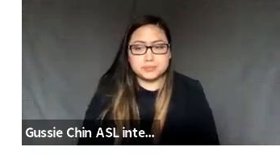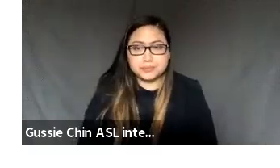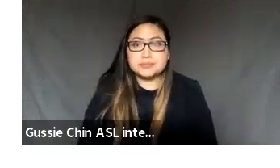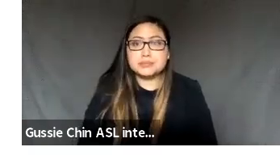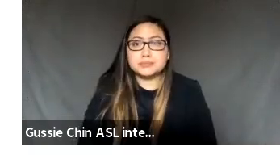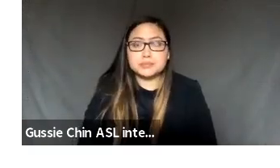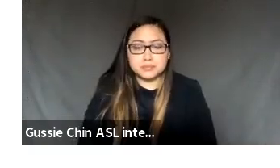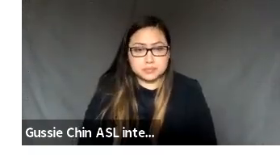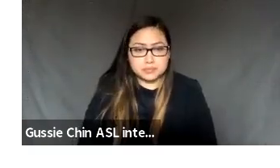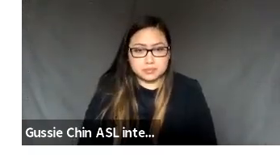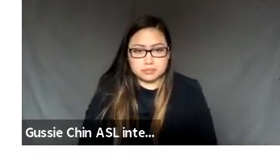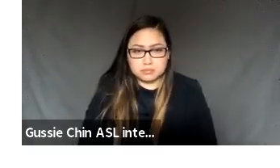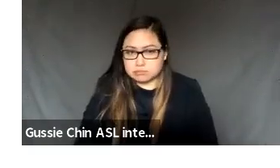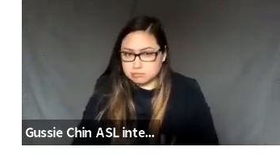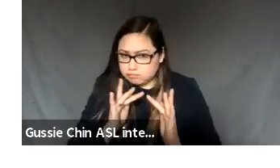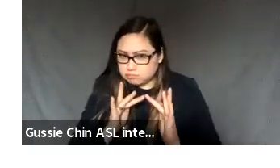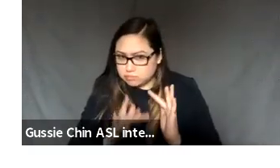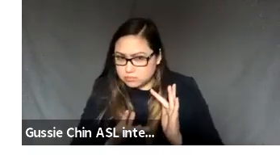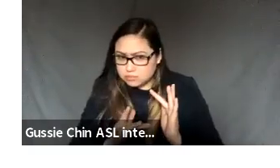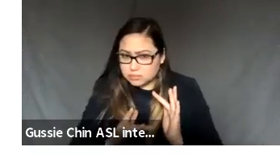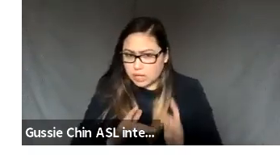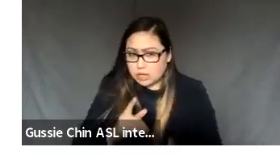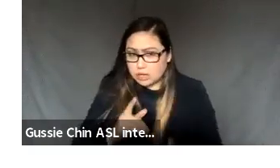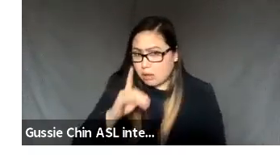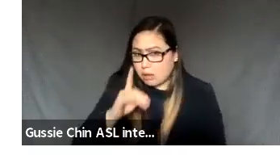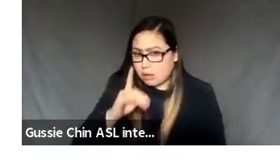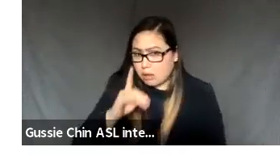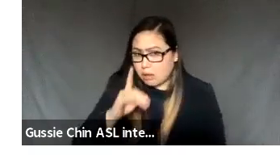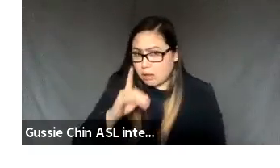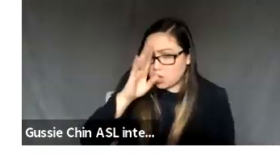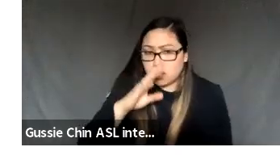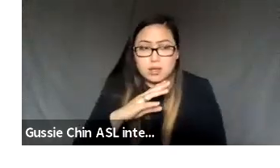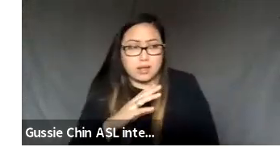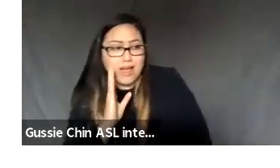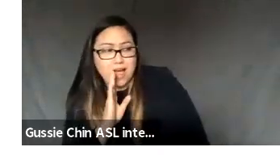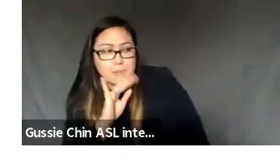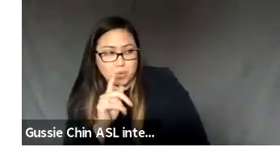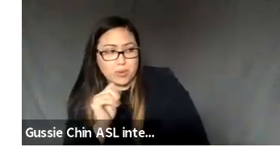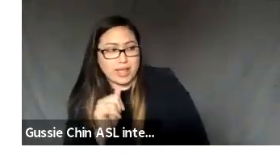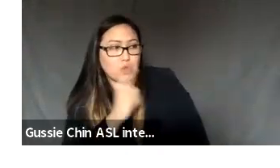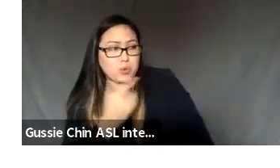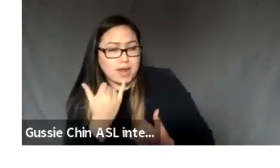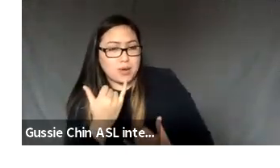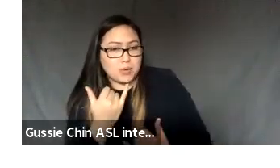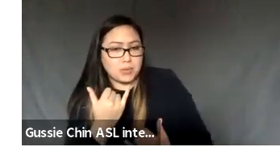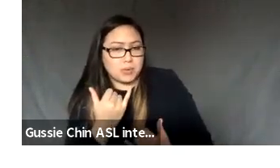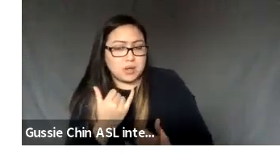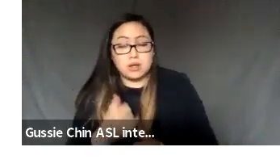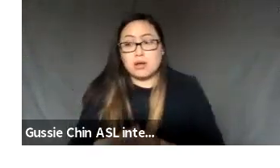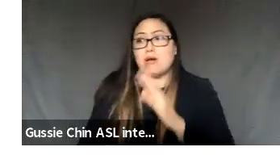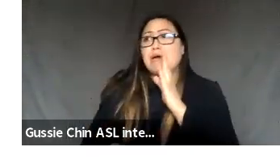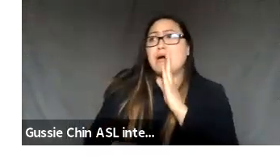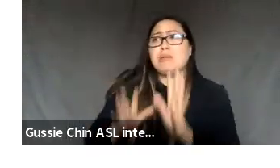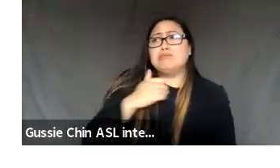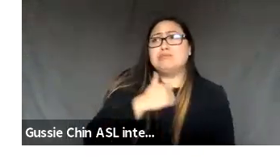Uh-oh. Did we lose you again? Hello? Hi, Bill. We can hear you now. I am so sorry.